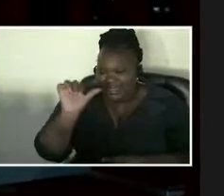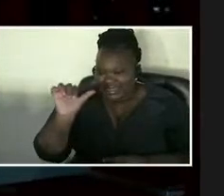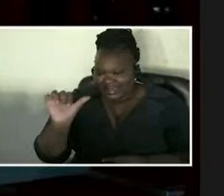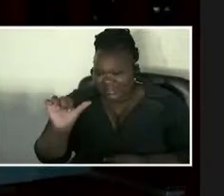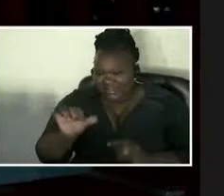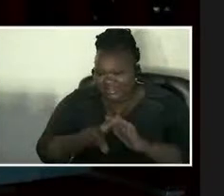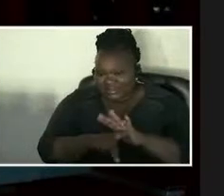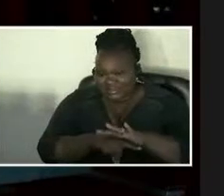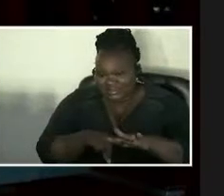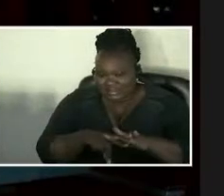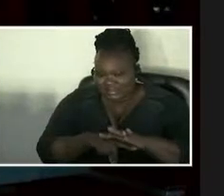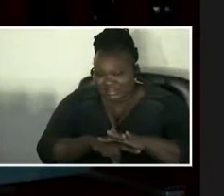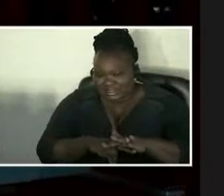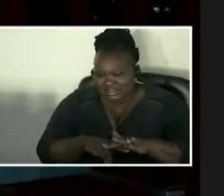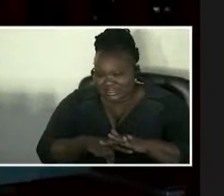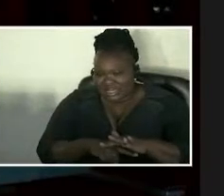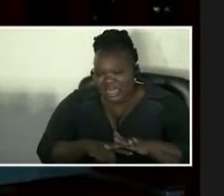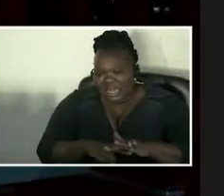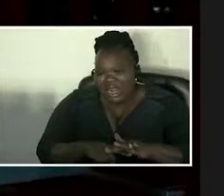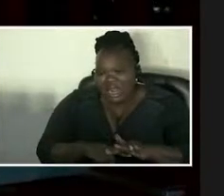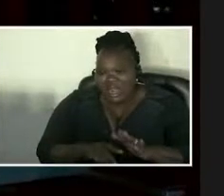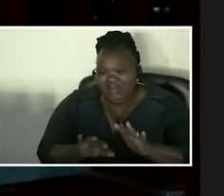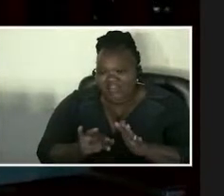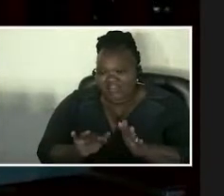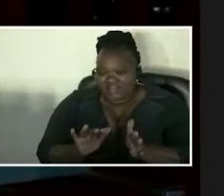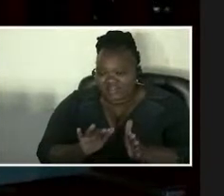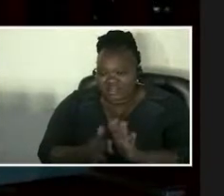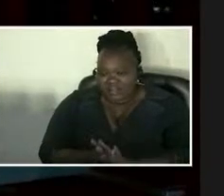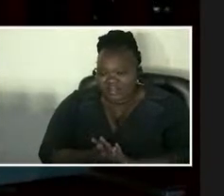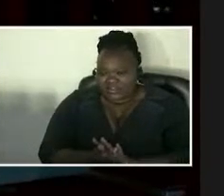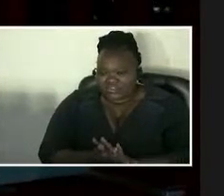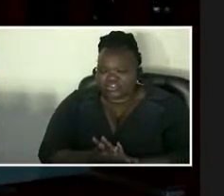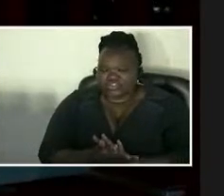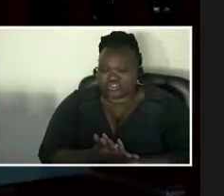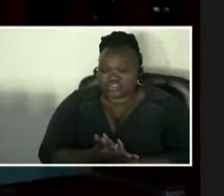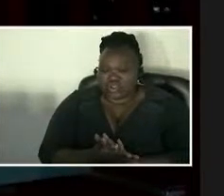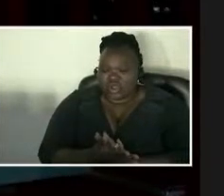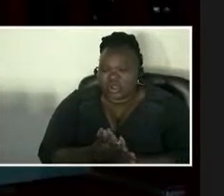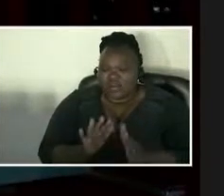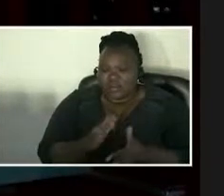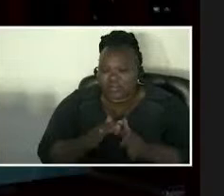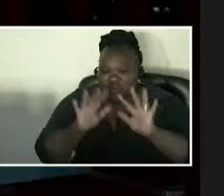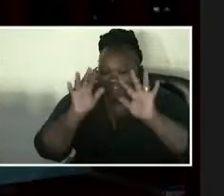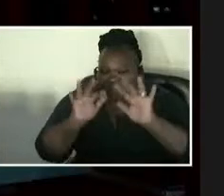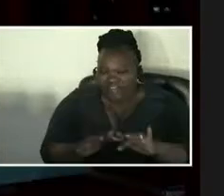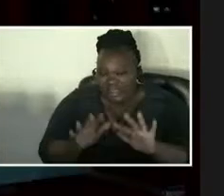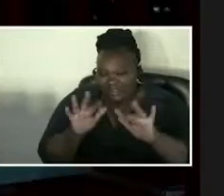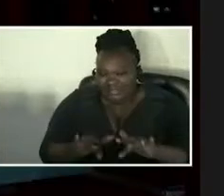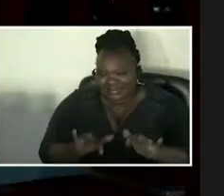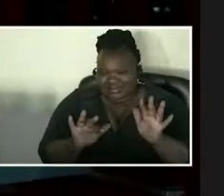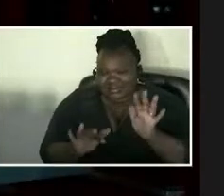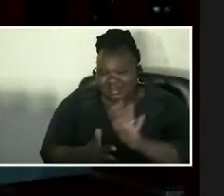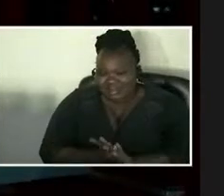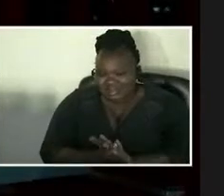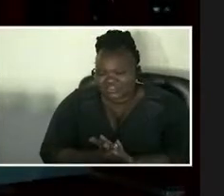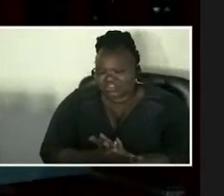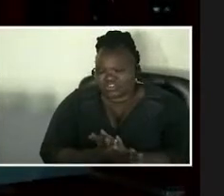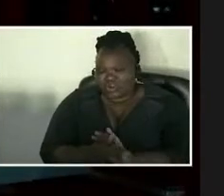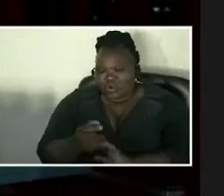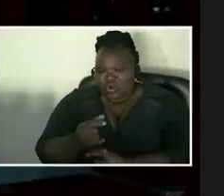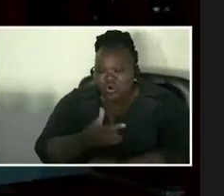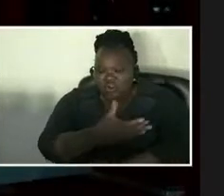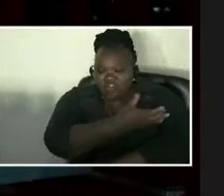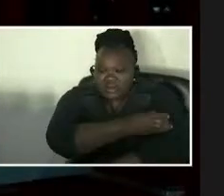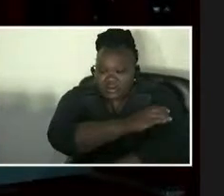the branch of the damage to health care insurance infrastructure to the due to floods the damaged healthcare infrastructure